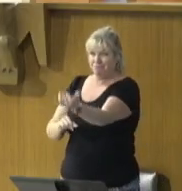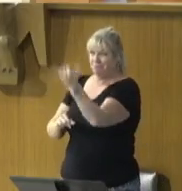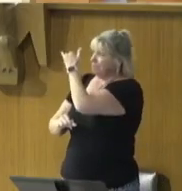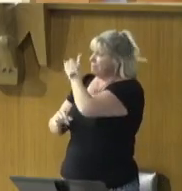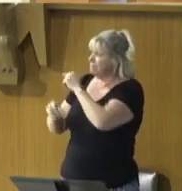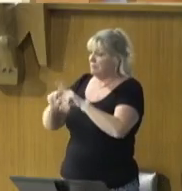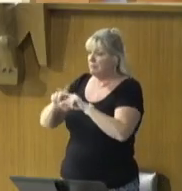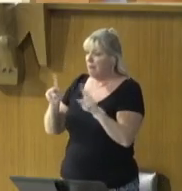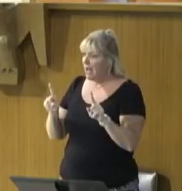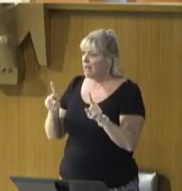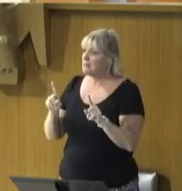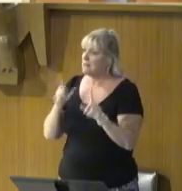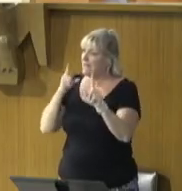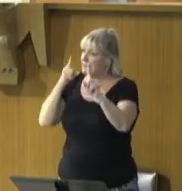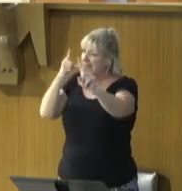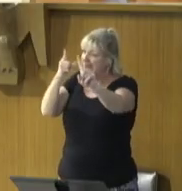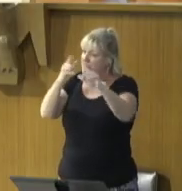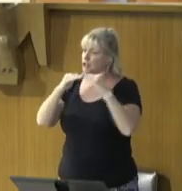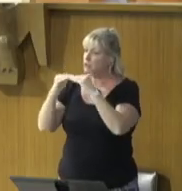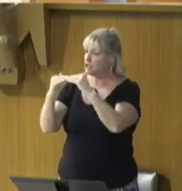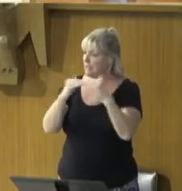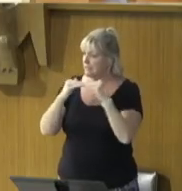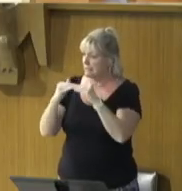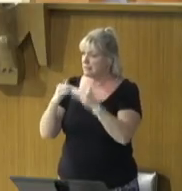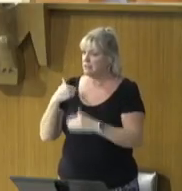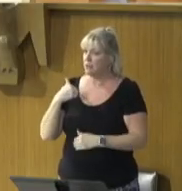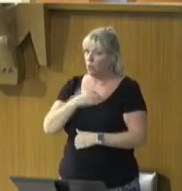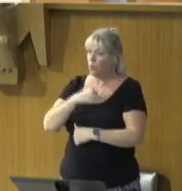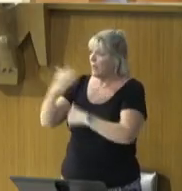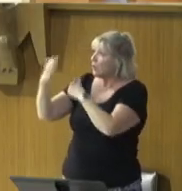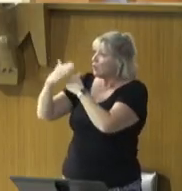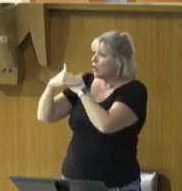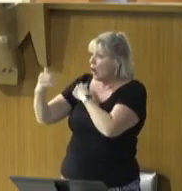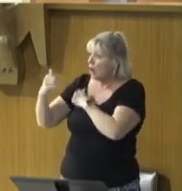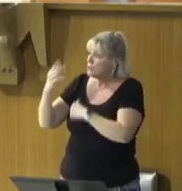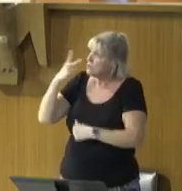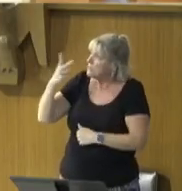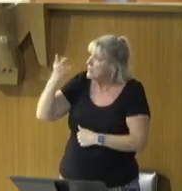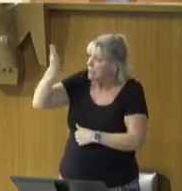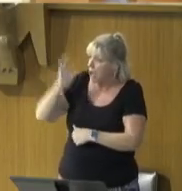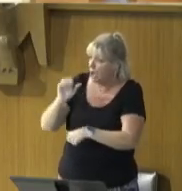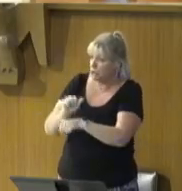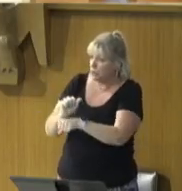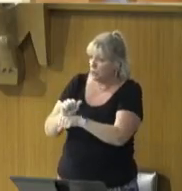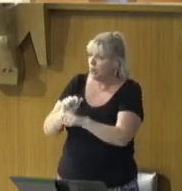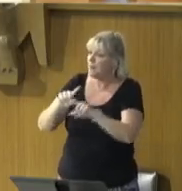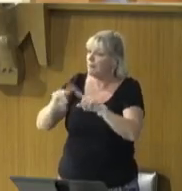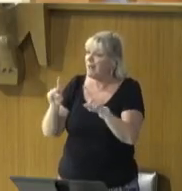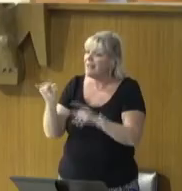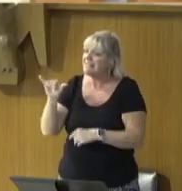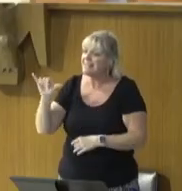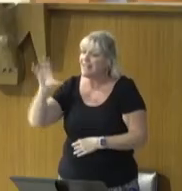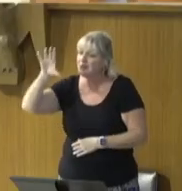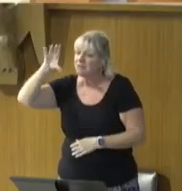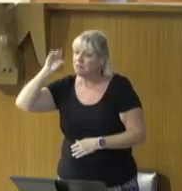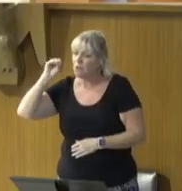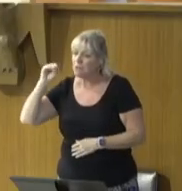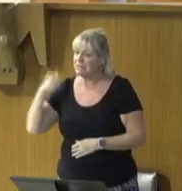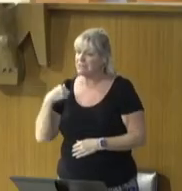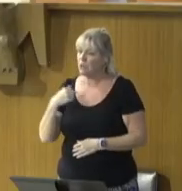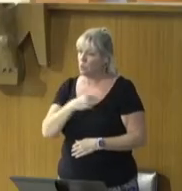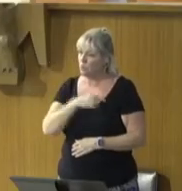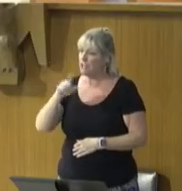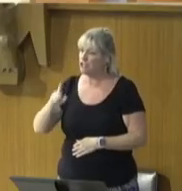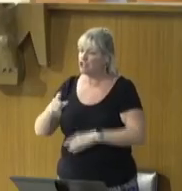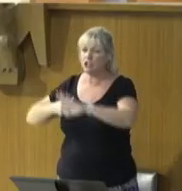bends because we are called not just to witness the work of God but like Moses to stretch our arm over